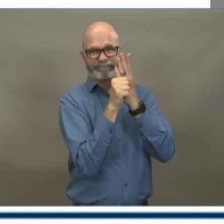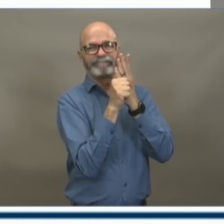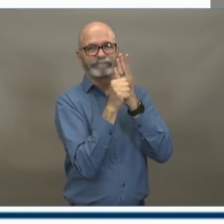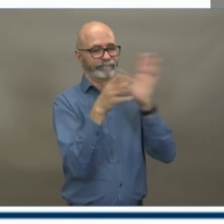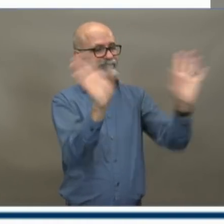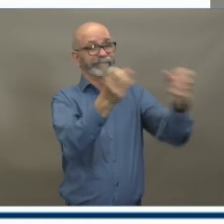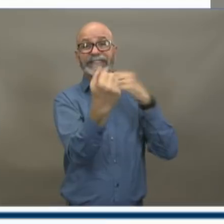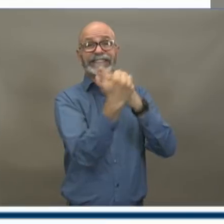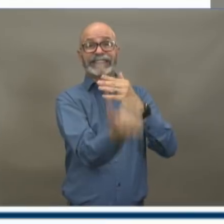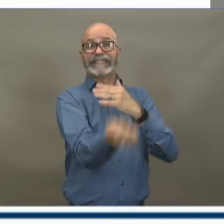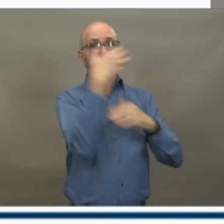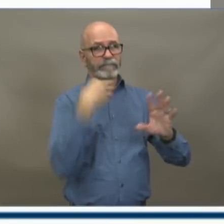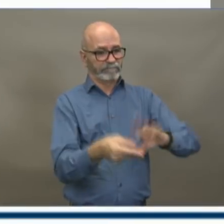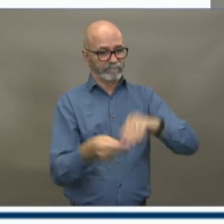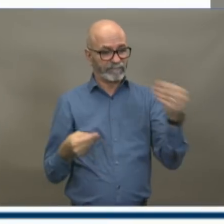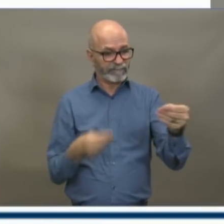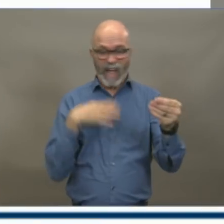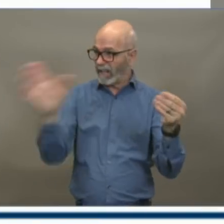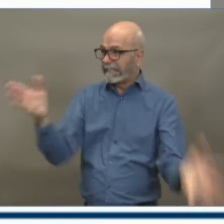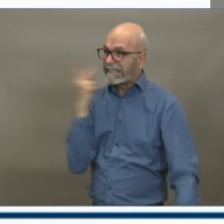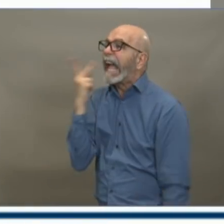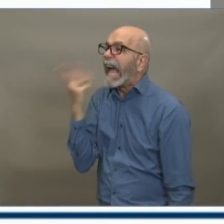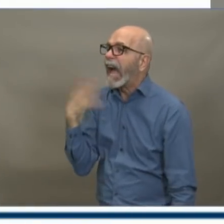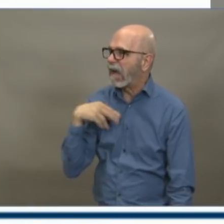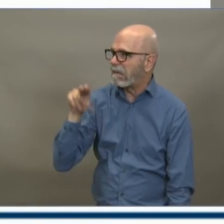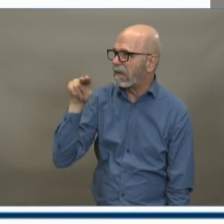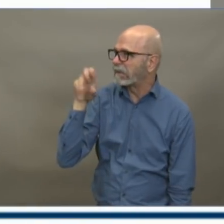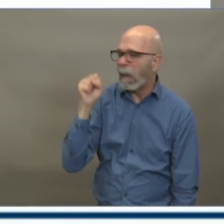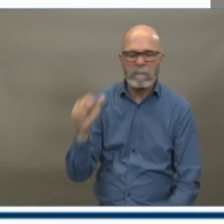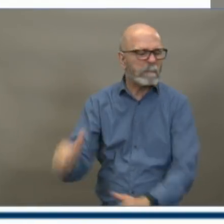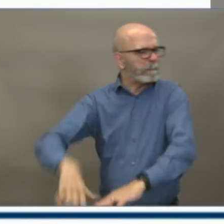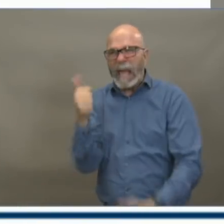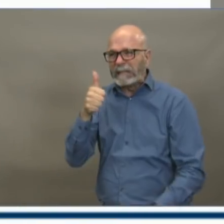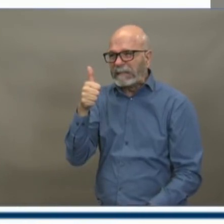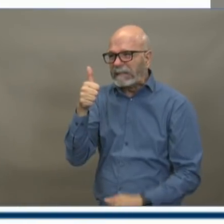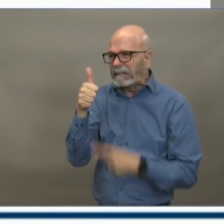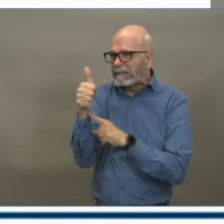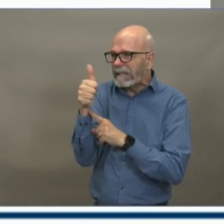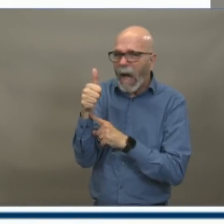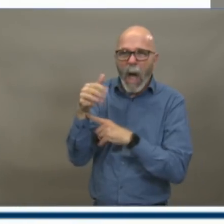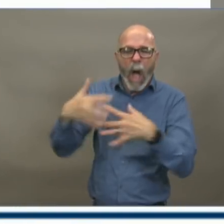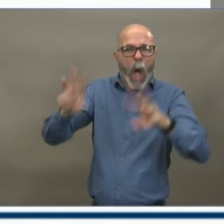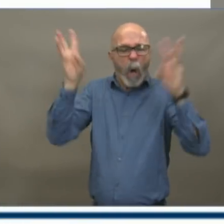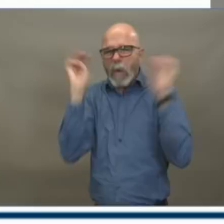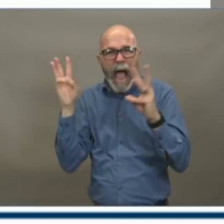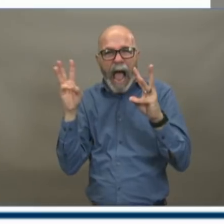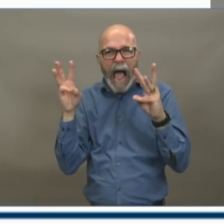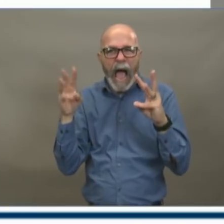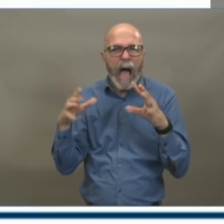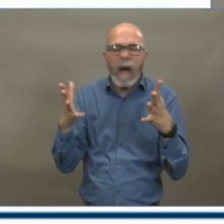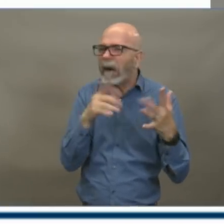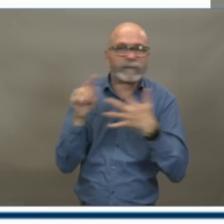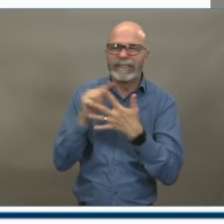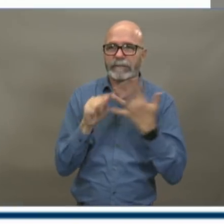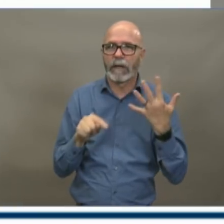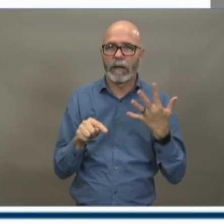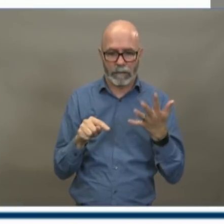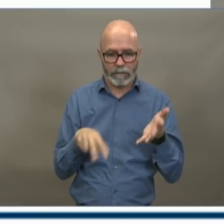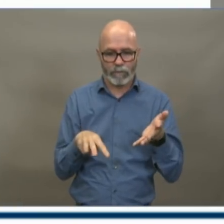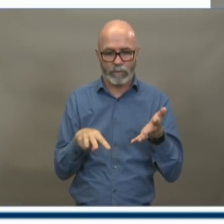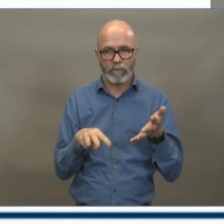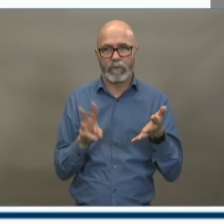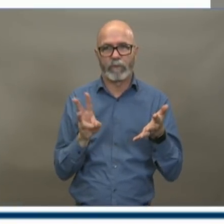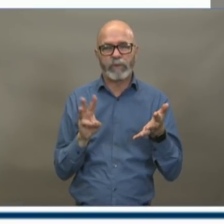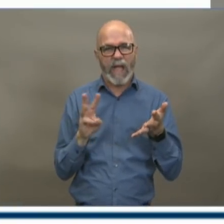COVID and what a model it is. What we are doing is working, and it's great to see everyone's commitment and hard